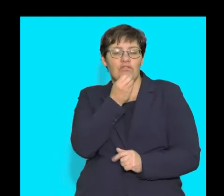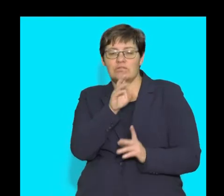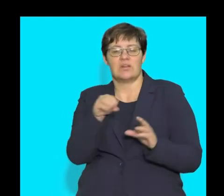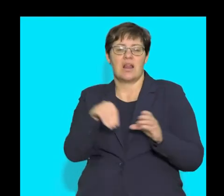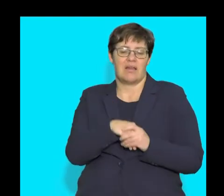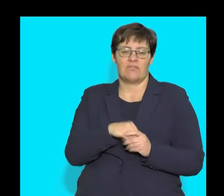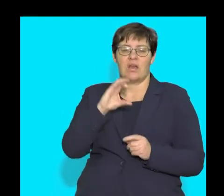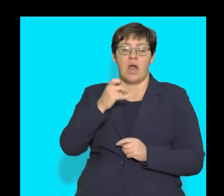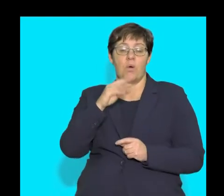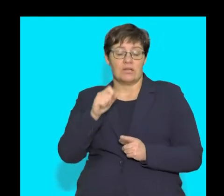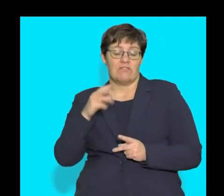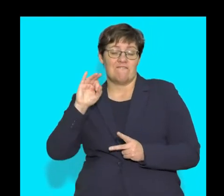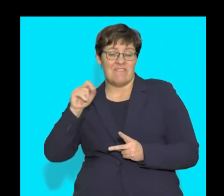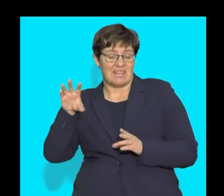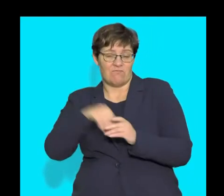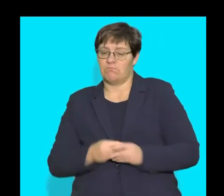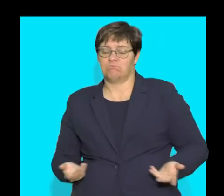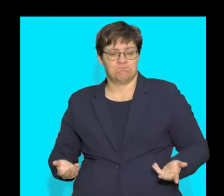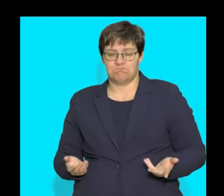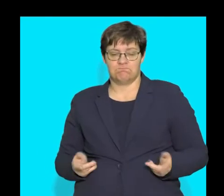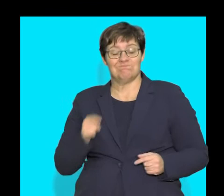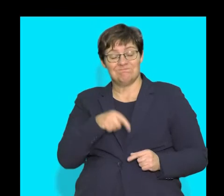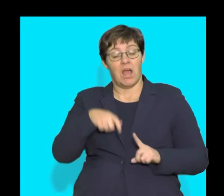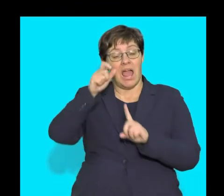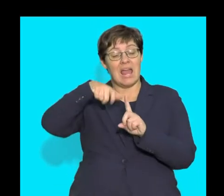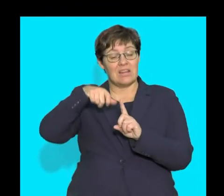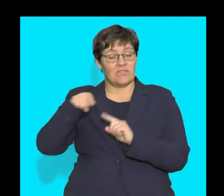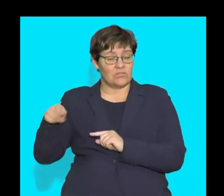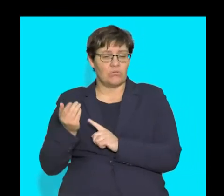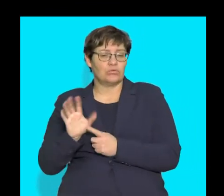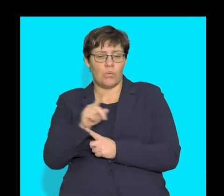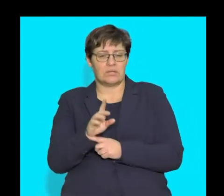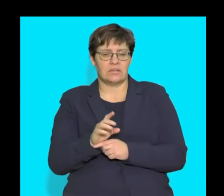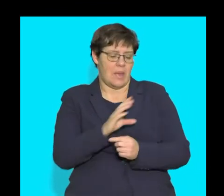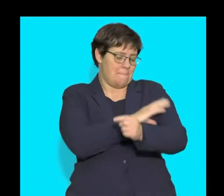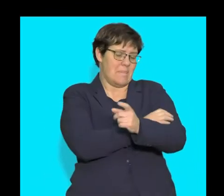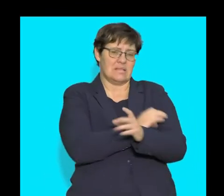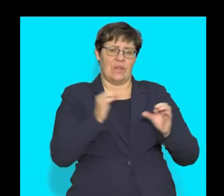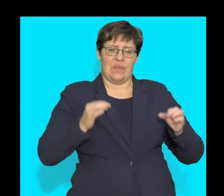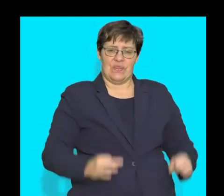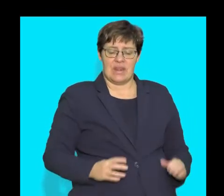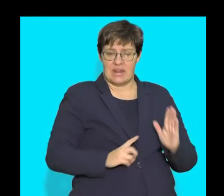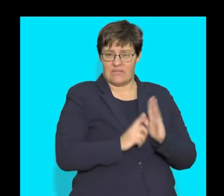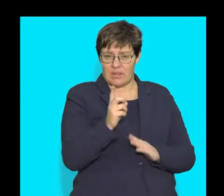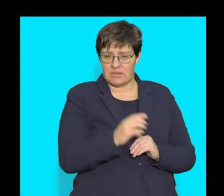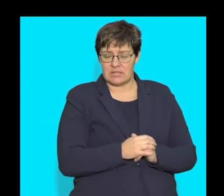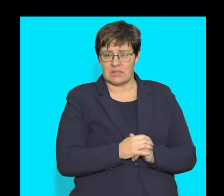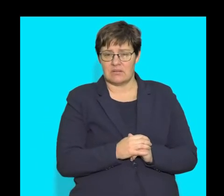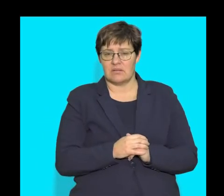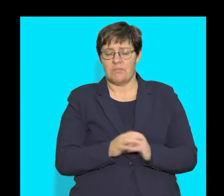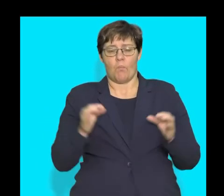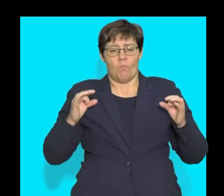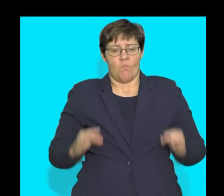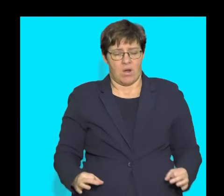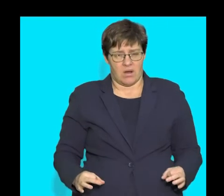foods such as carbohydrates and fats. These individuals show thin muscle development. They